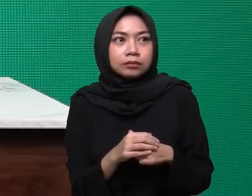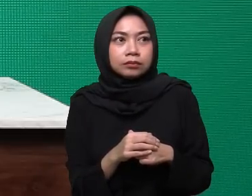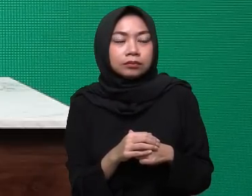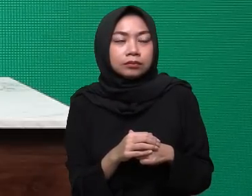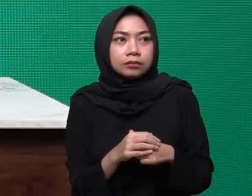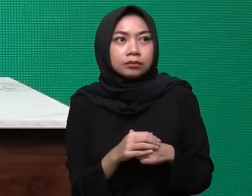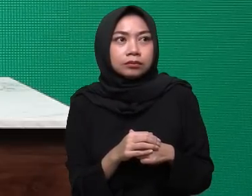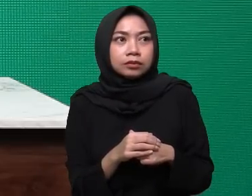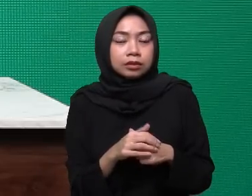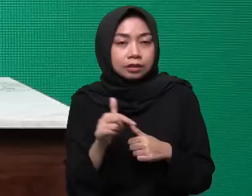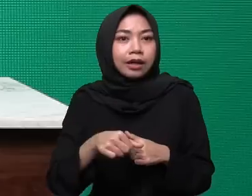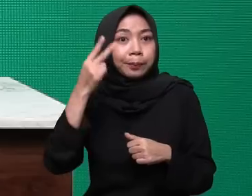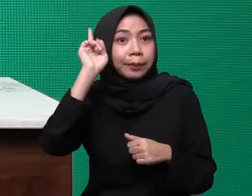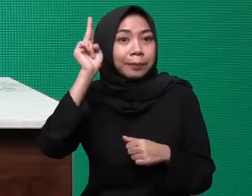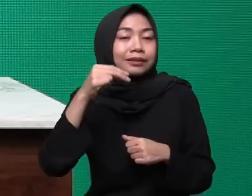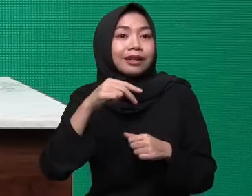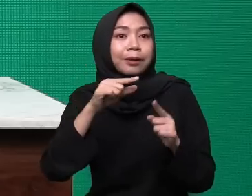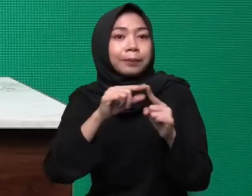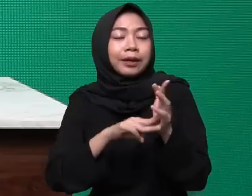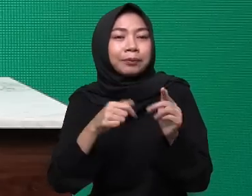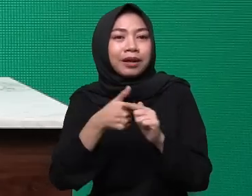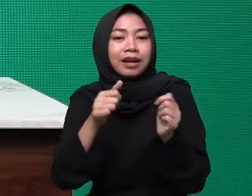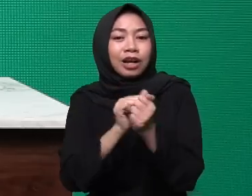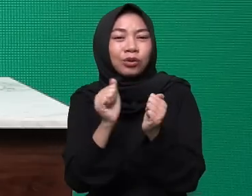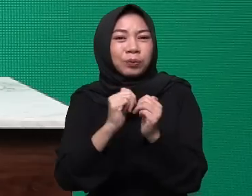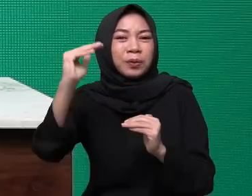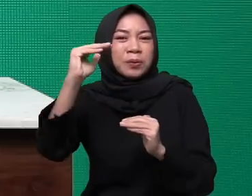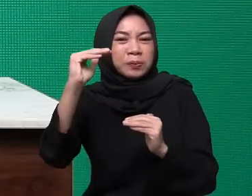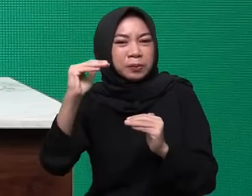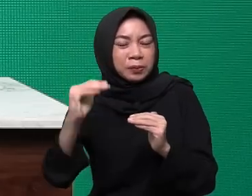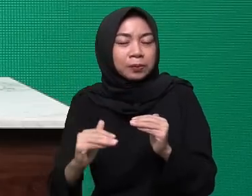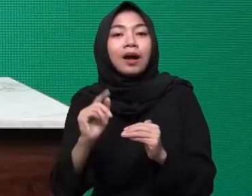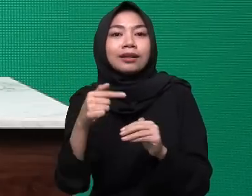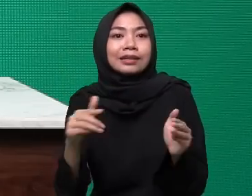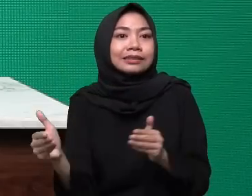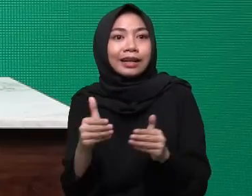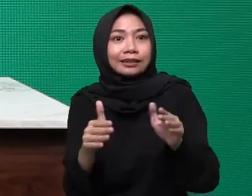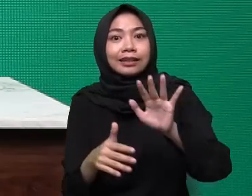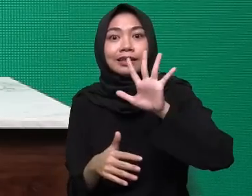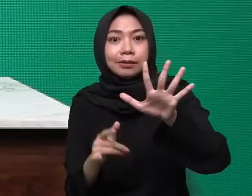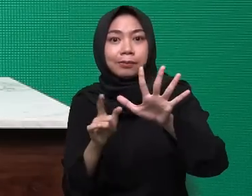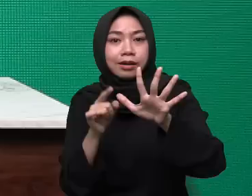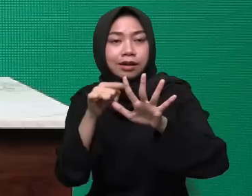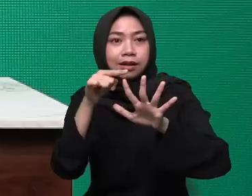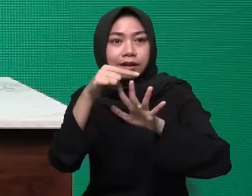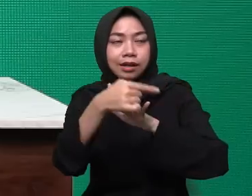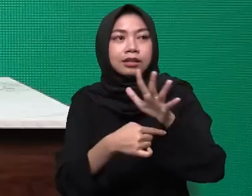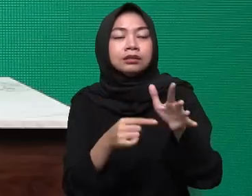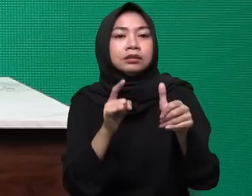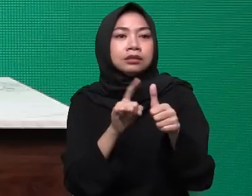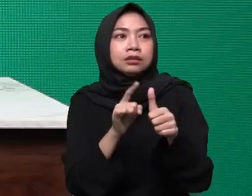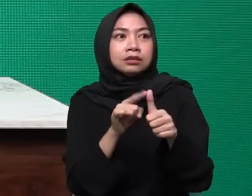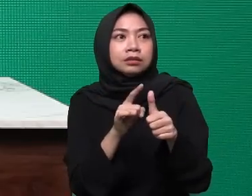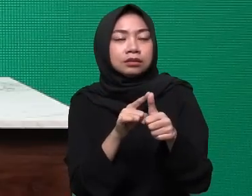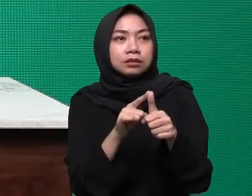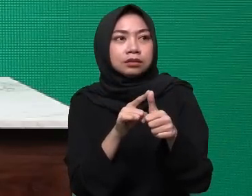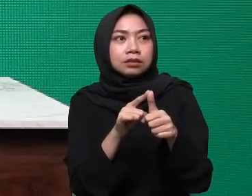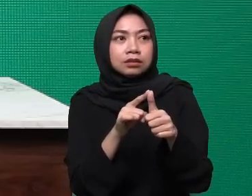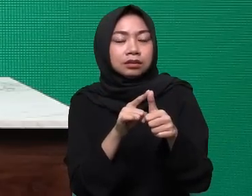the FMD outbreak in Indonesia by implementing 5 strategies as multi-level policy, namely, first